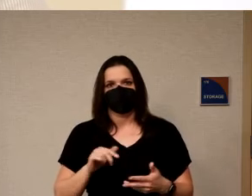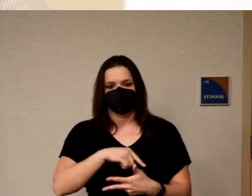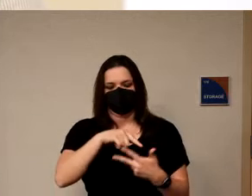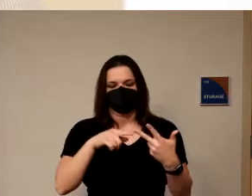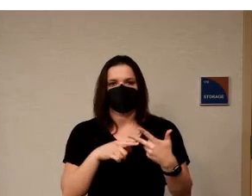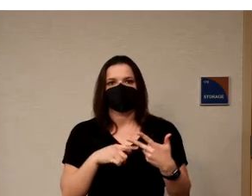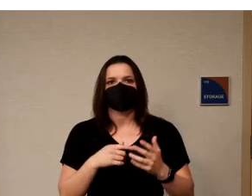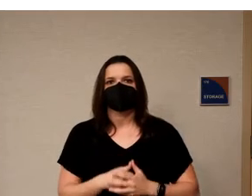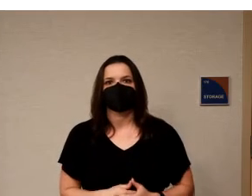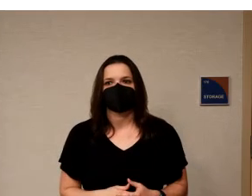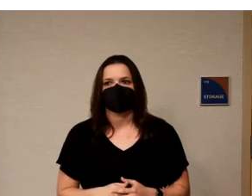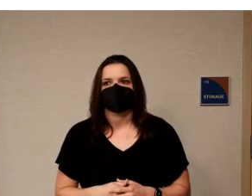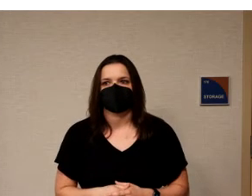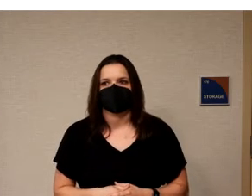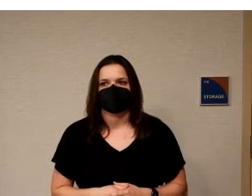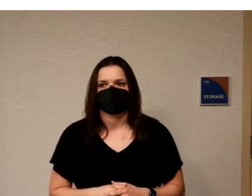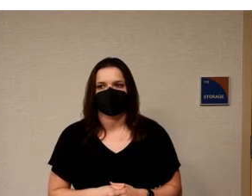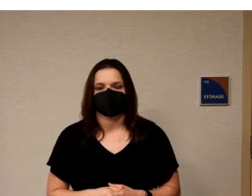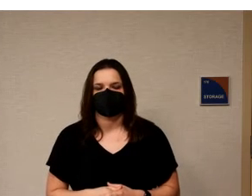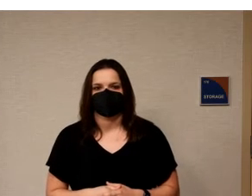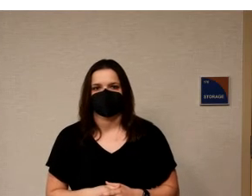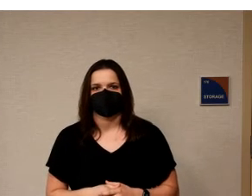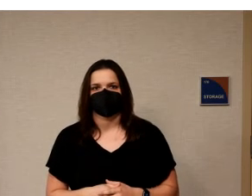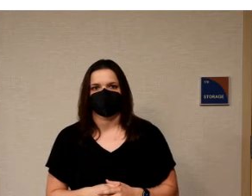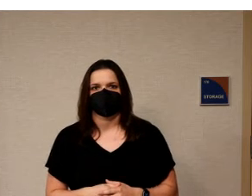3 things.